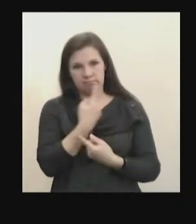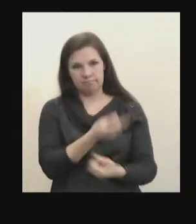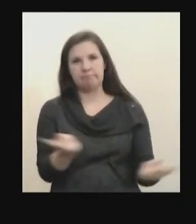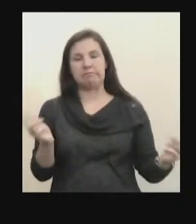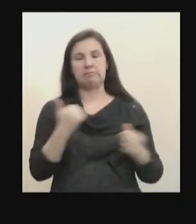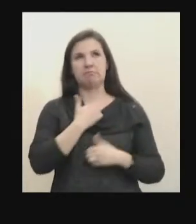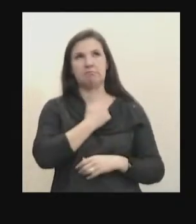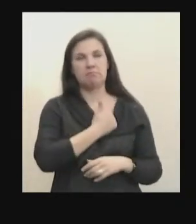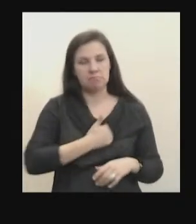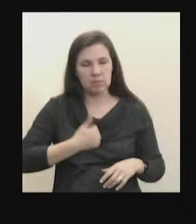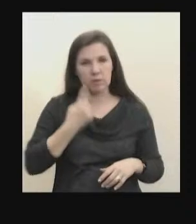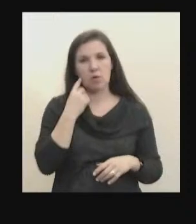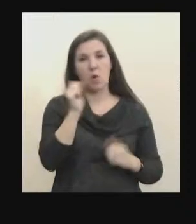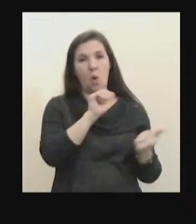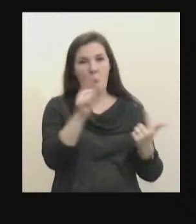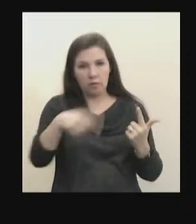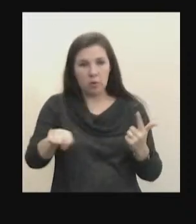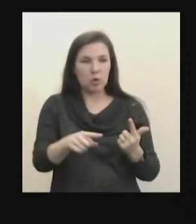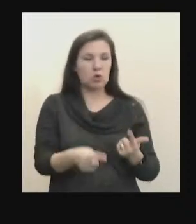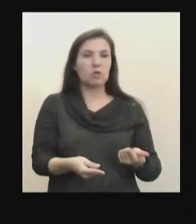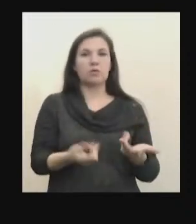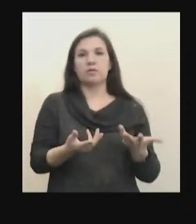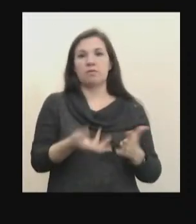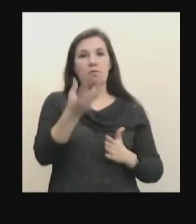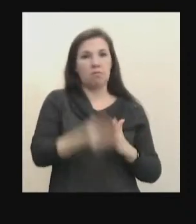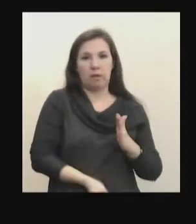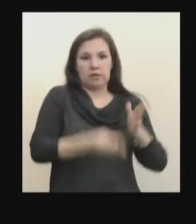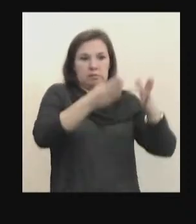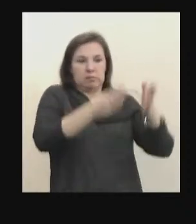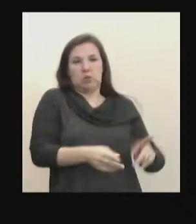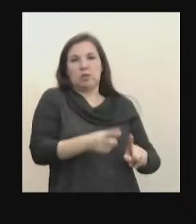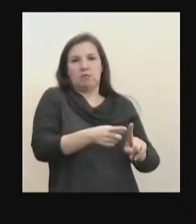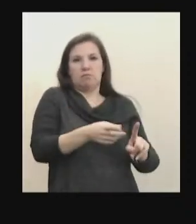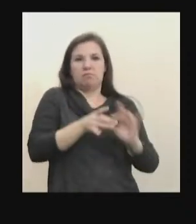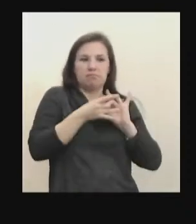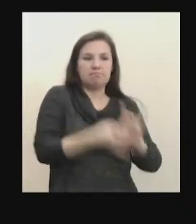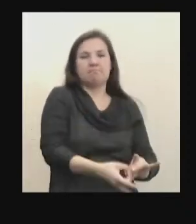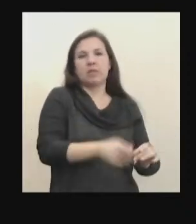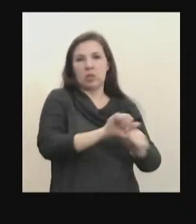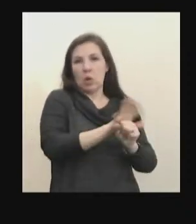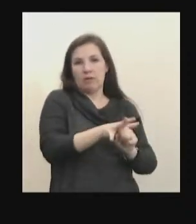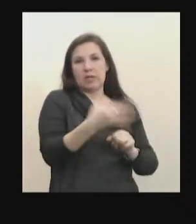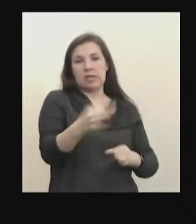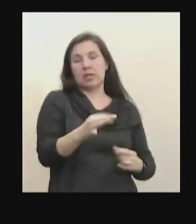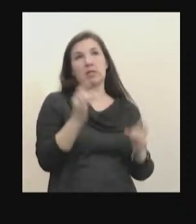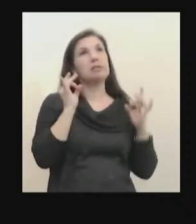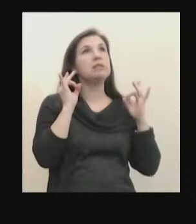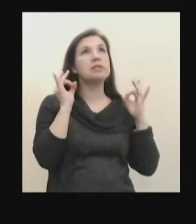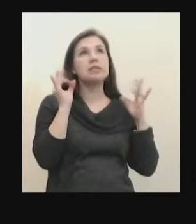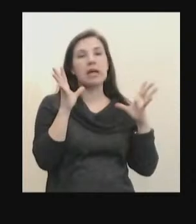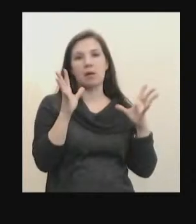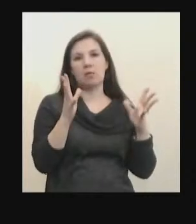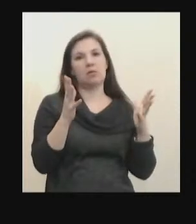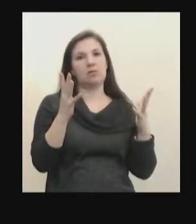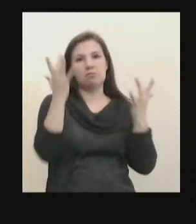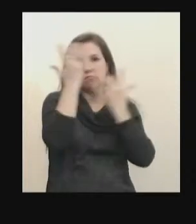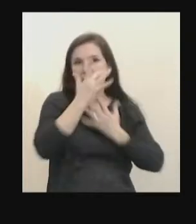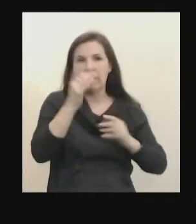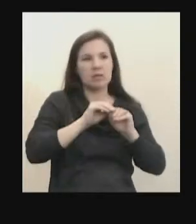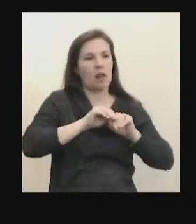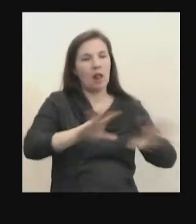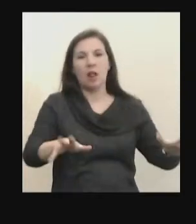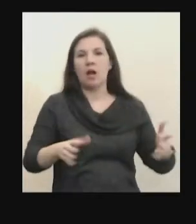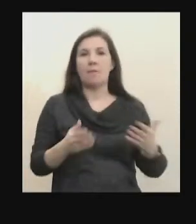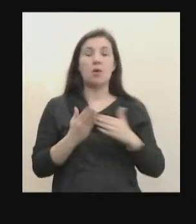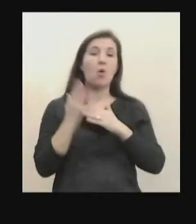all who've lost a loved one from COVID-19. It's a terrible virus. It's cost over 2,000 lives in Erie